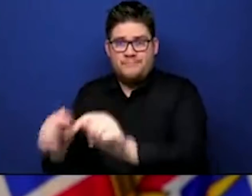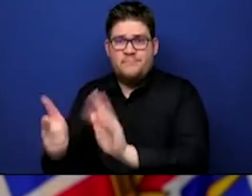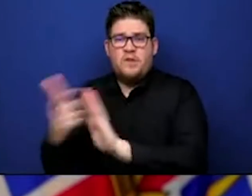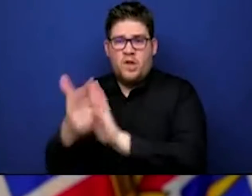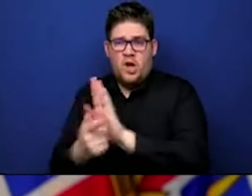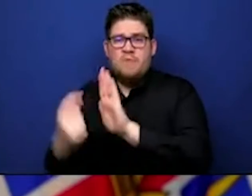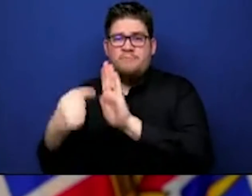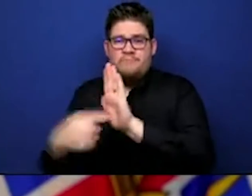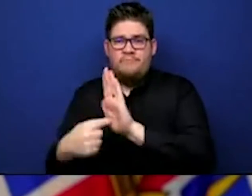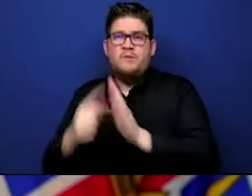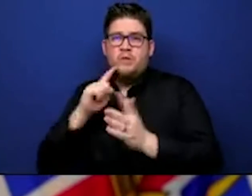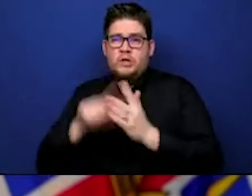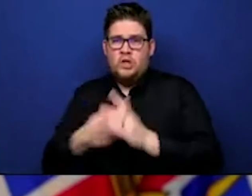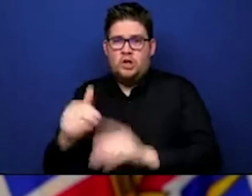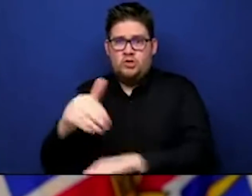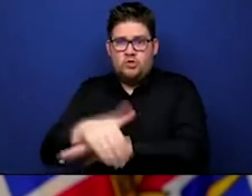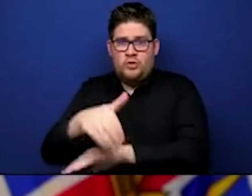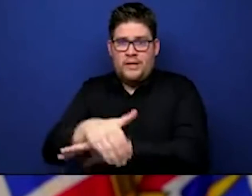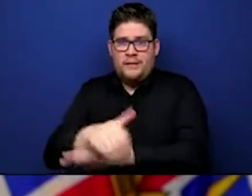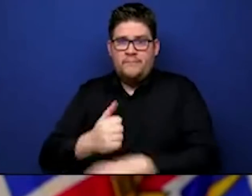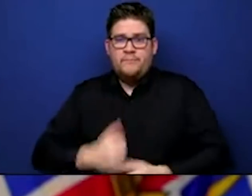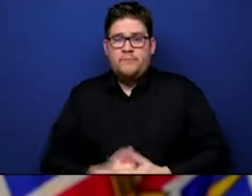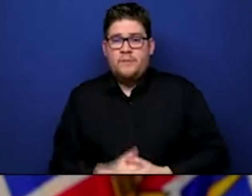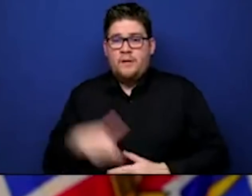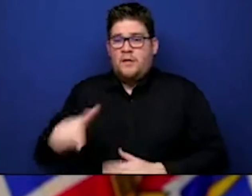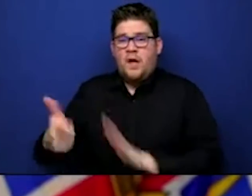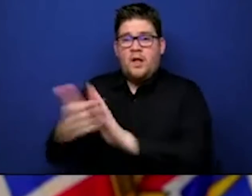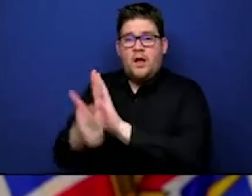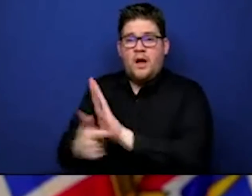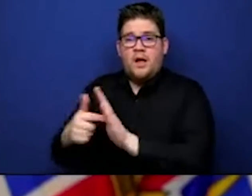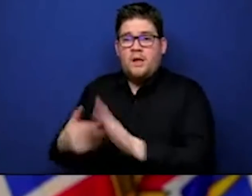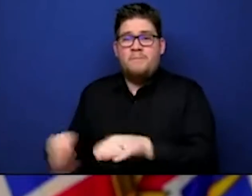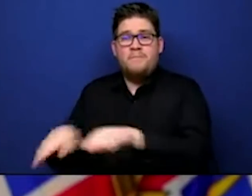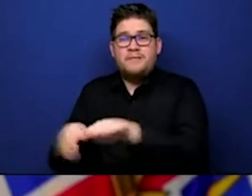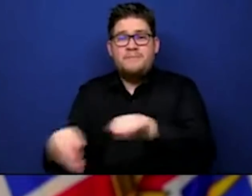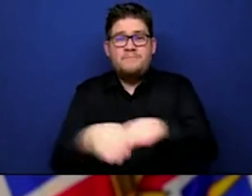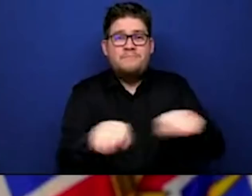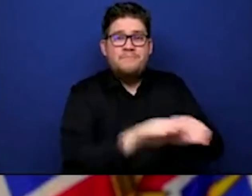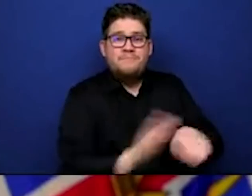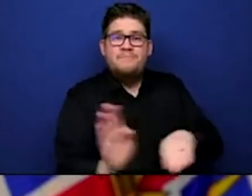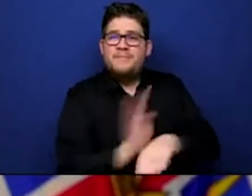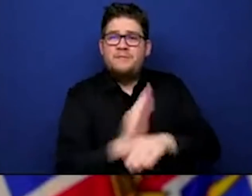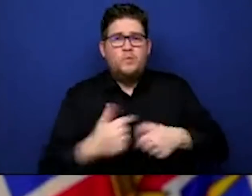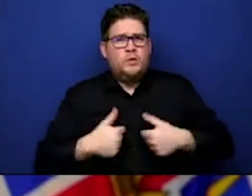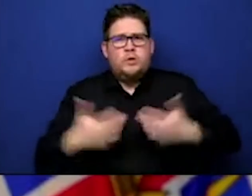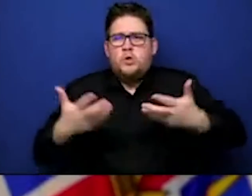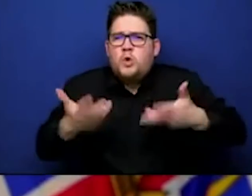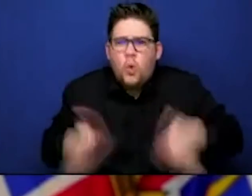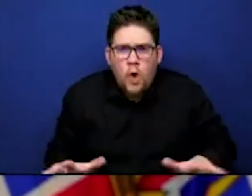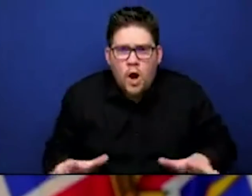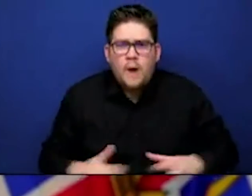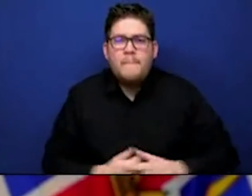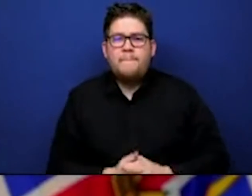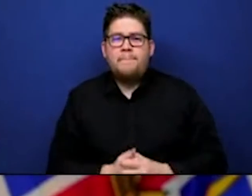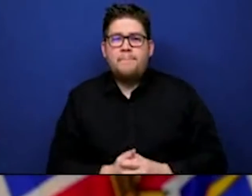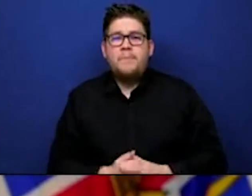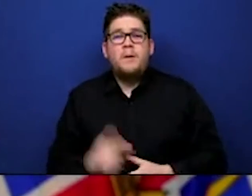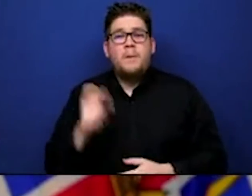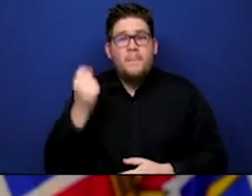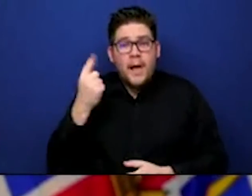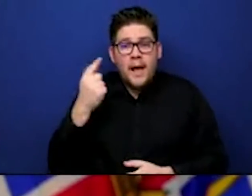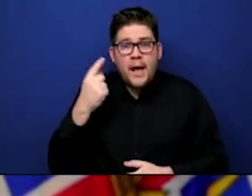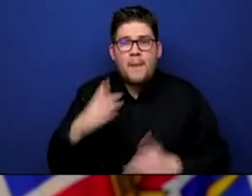an alternative to shutting down sectors. Public health has been working hard with businesses that have been impacted by this